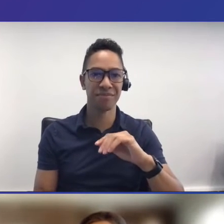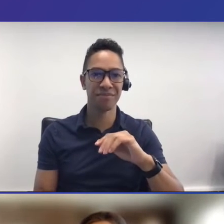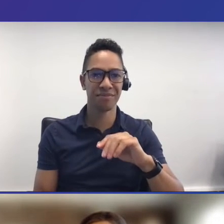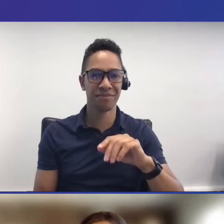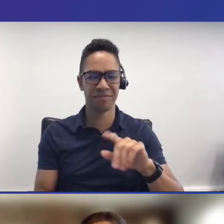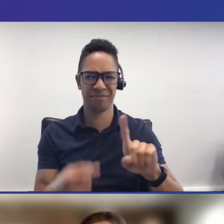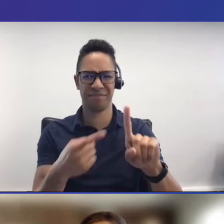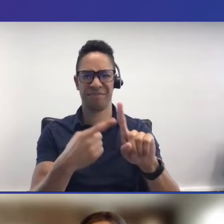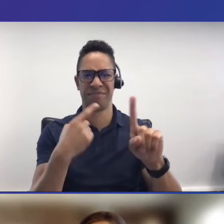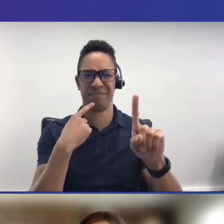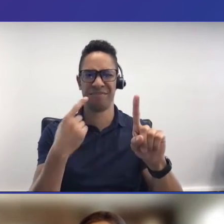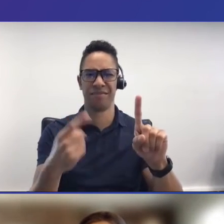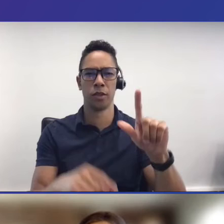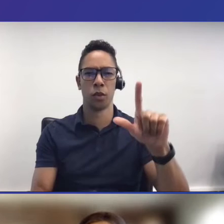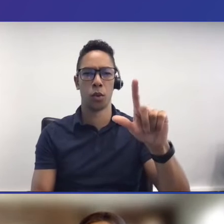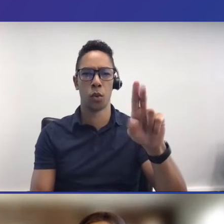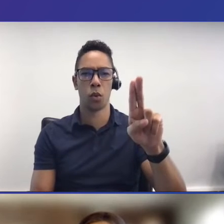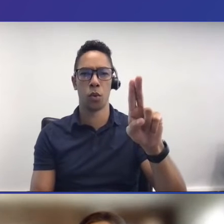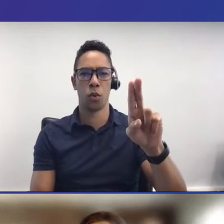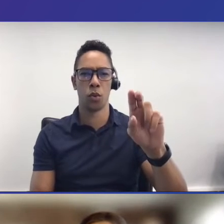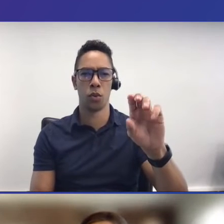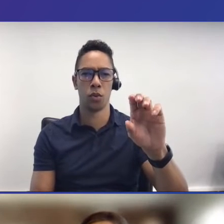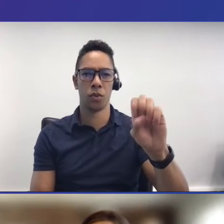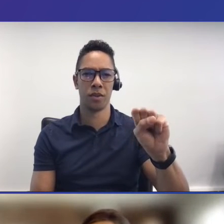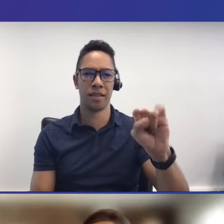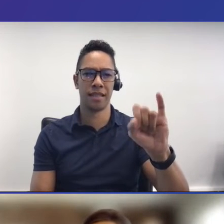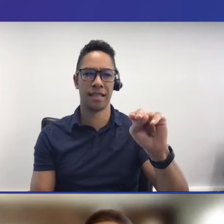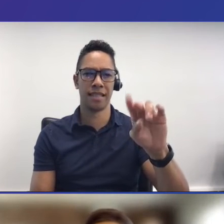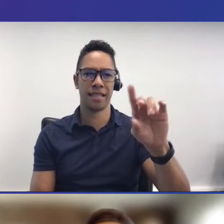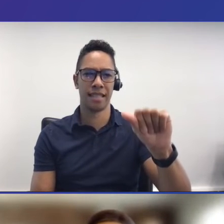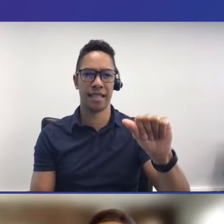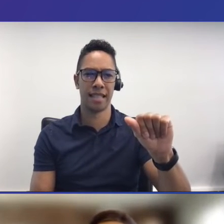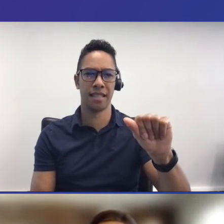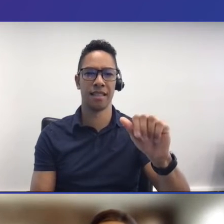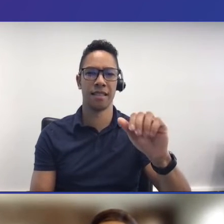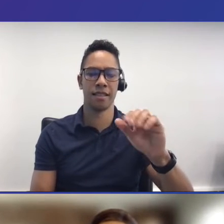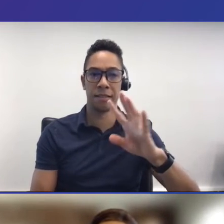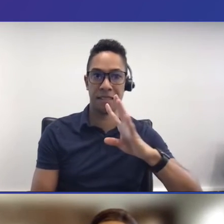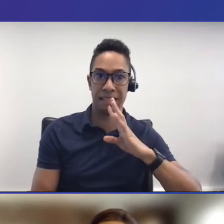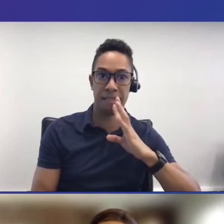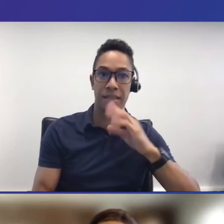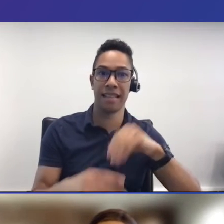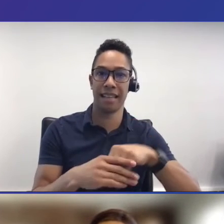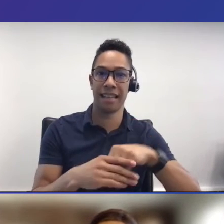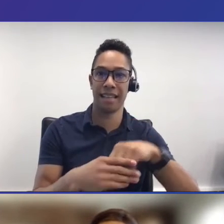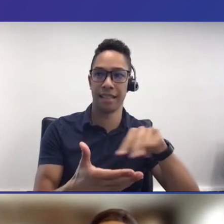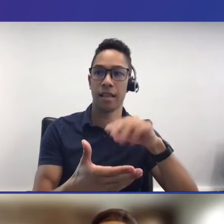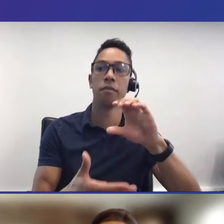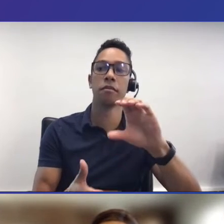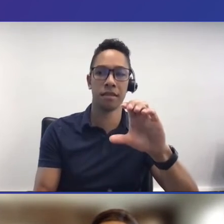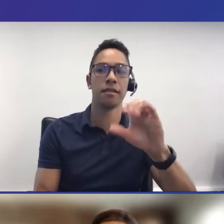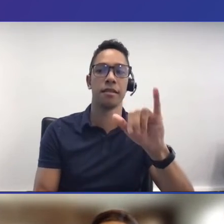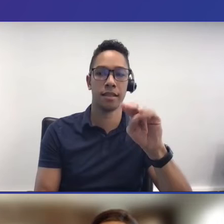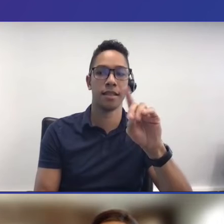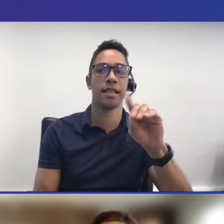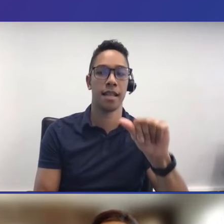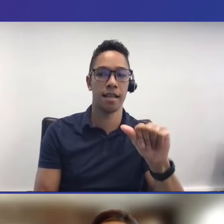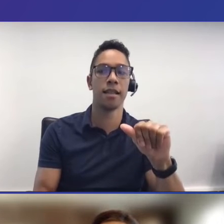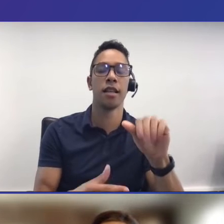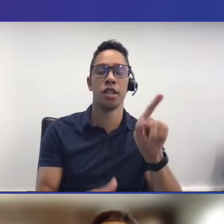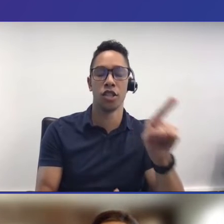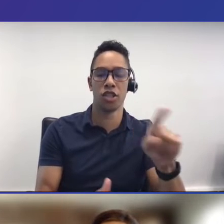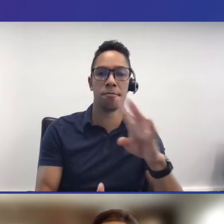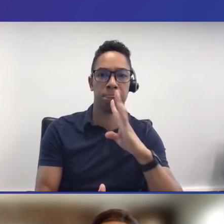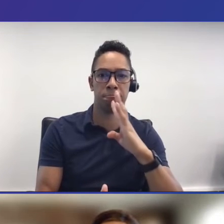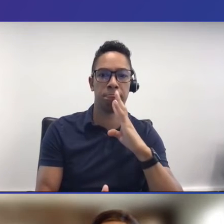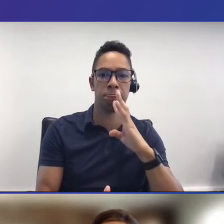speaking to an audience at Dance Space Project, and the theme was